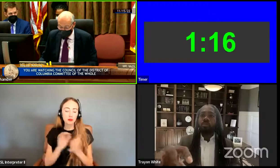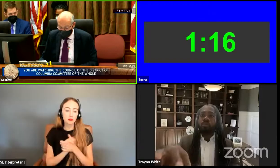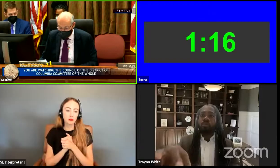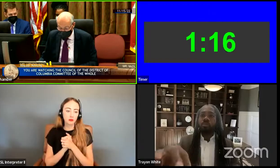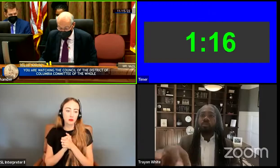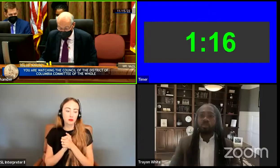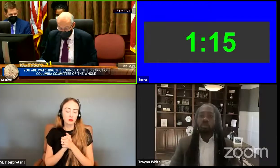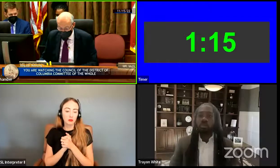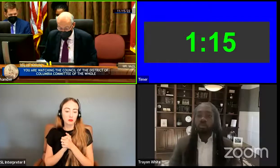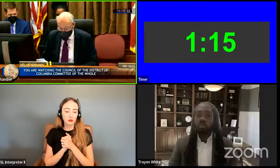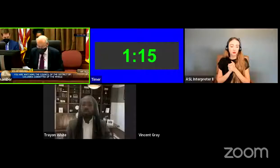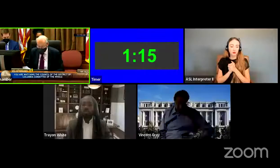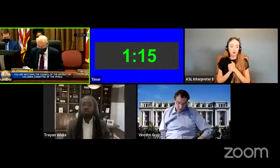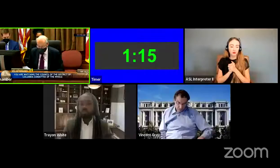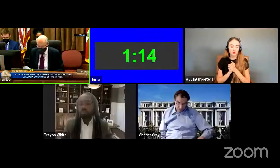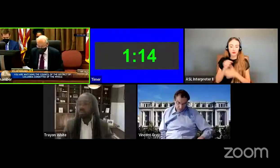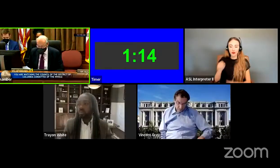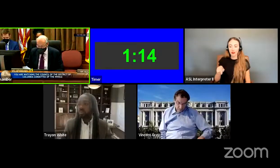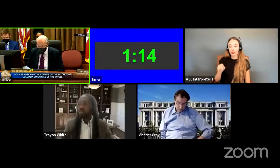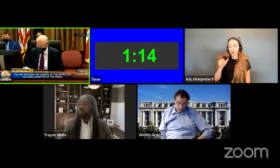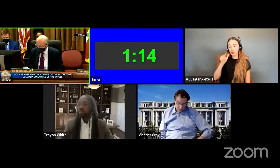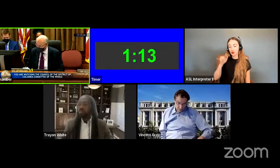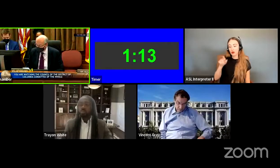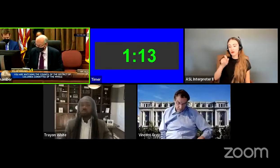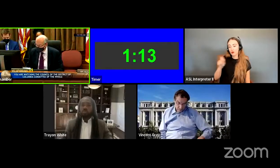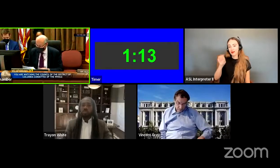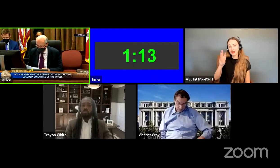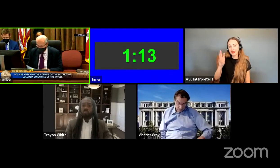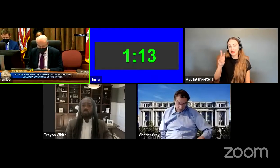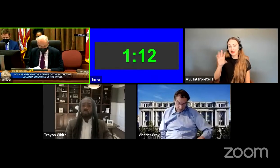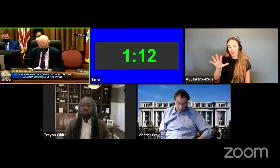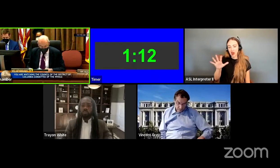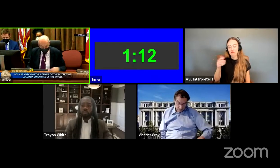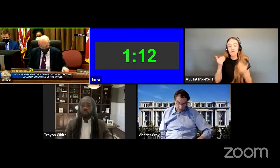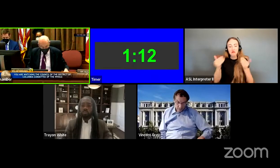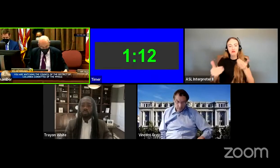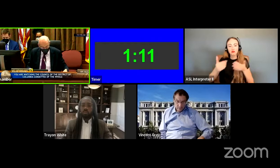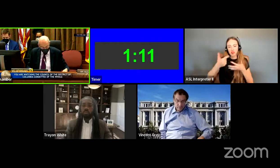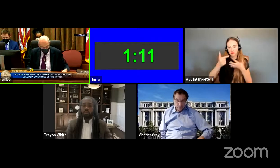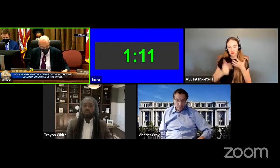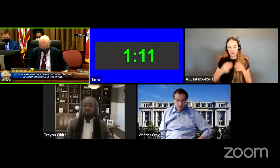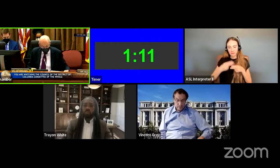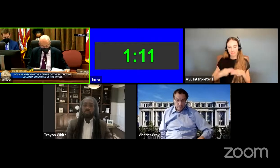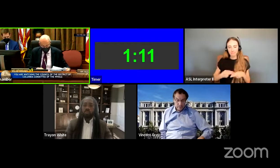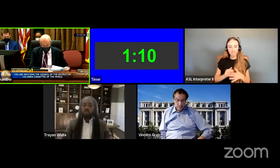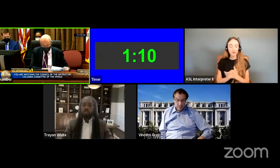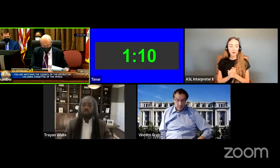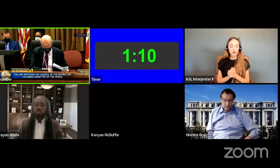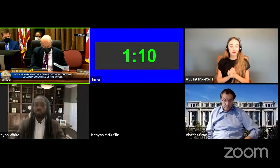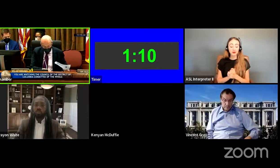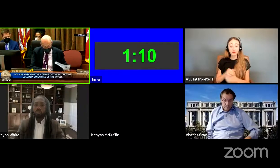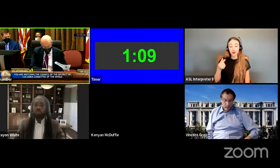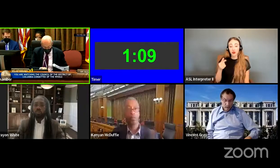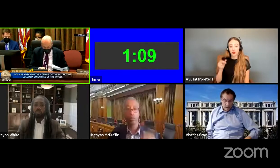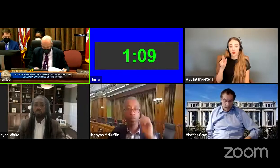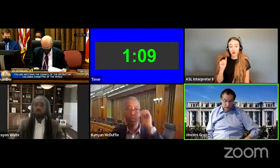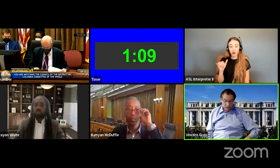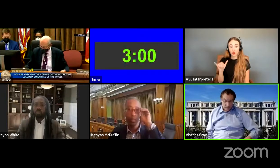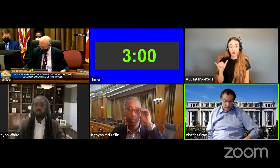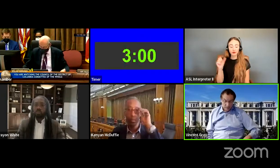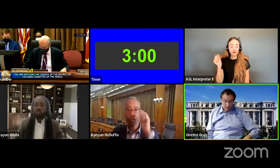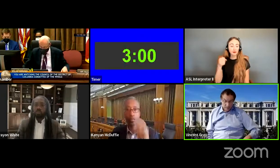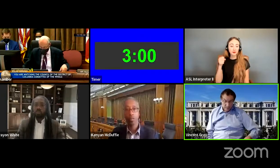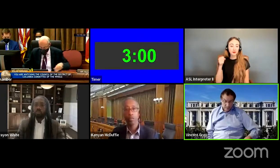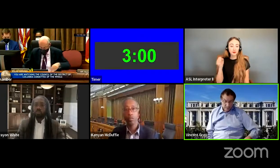editorial changes, and this is Bill 24-665. Mr. Cash, would you call the roll? Councilmember Gray.